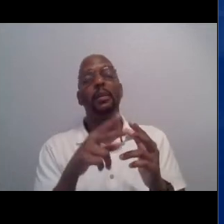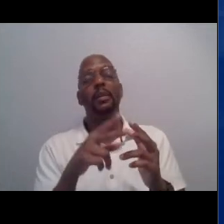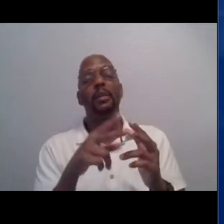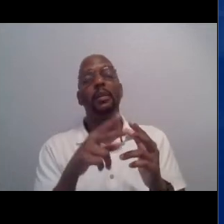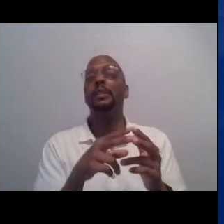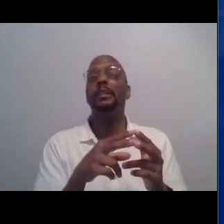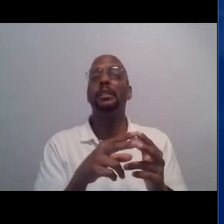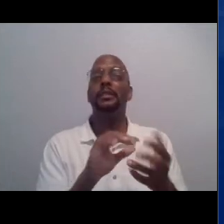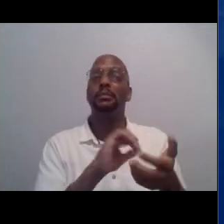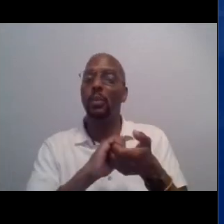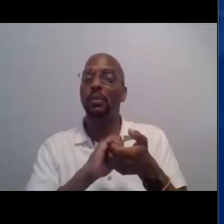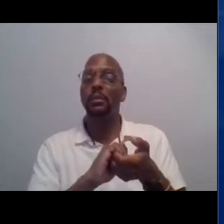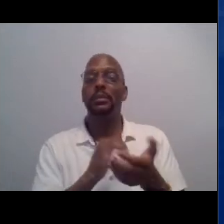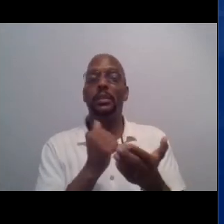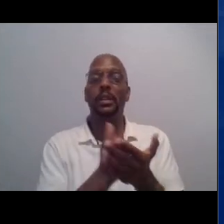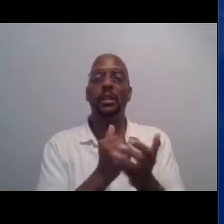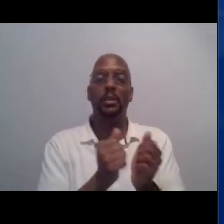really